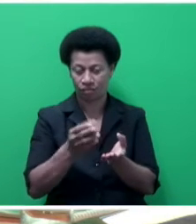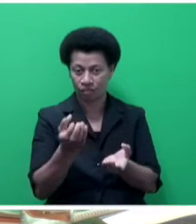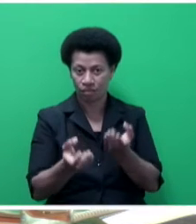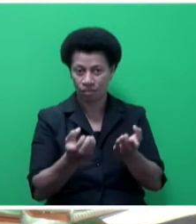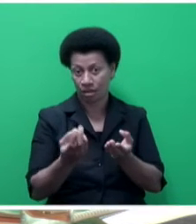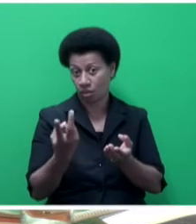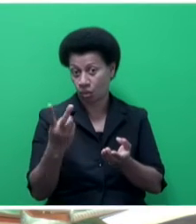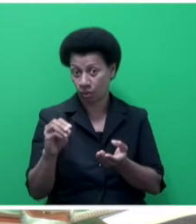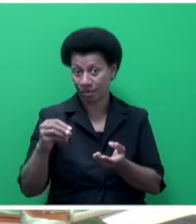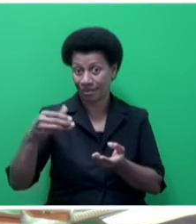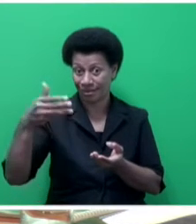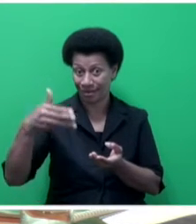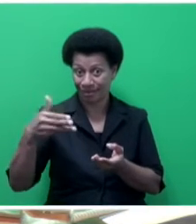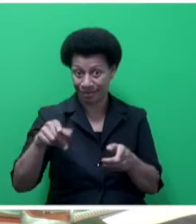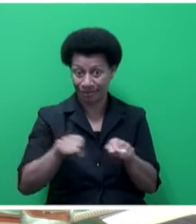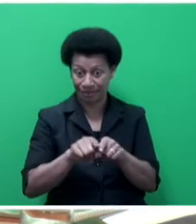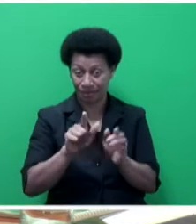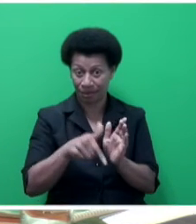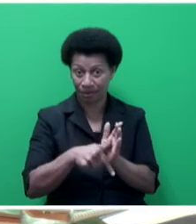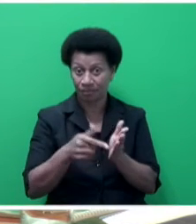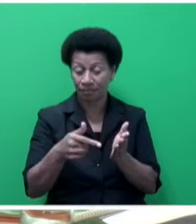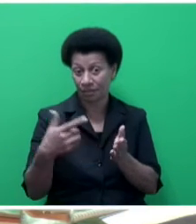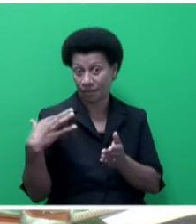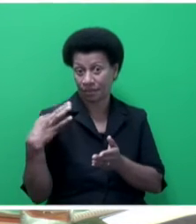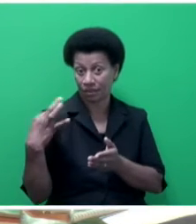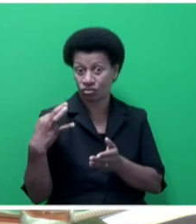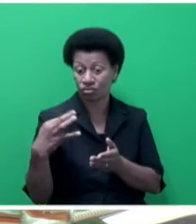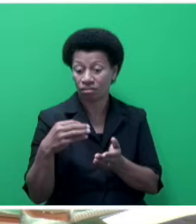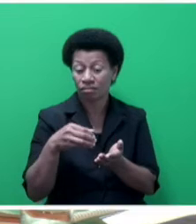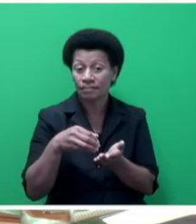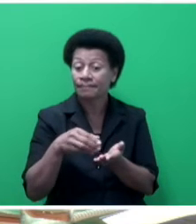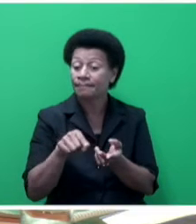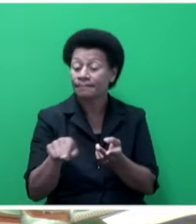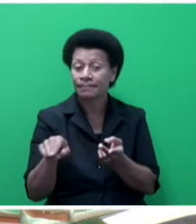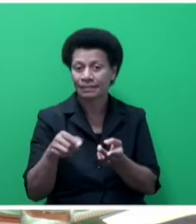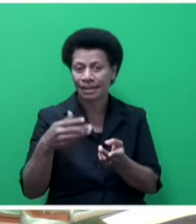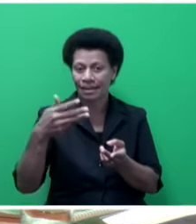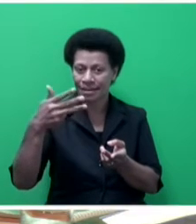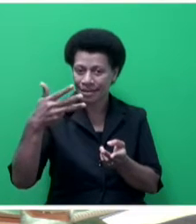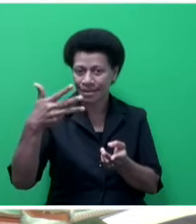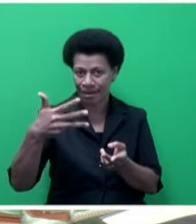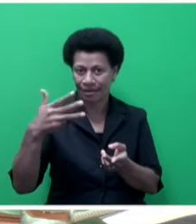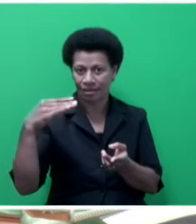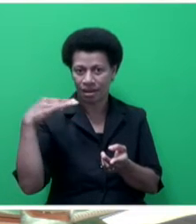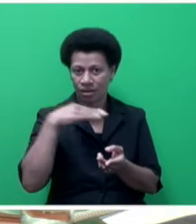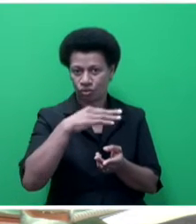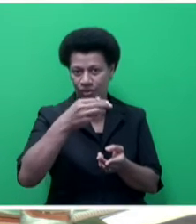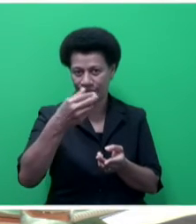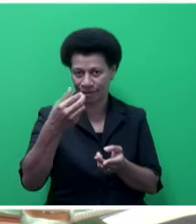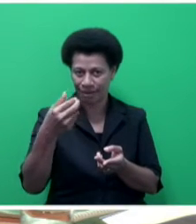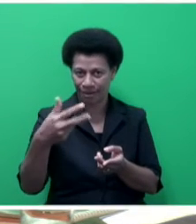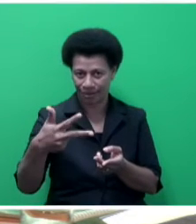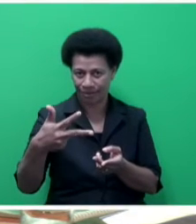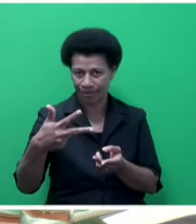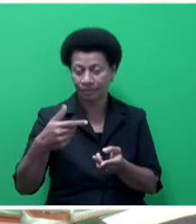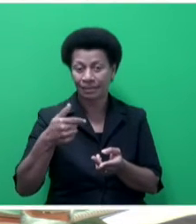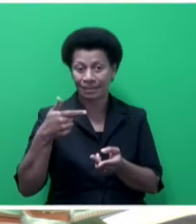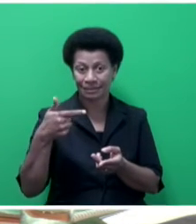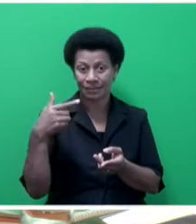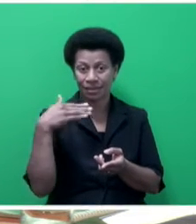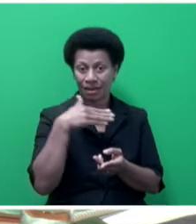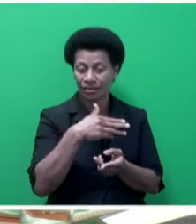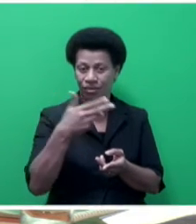2019, the total number of applications received were 908, with